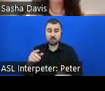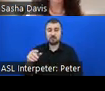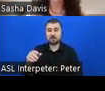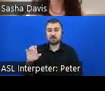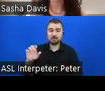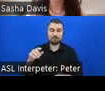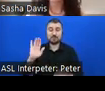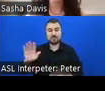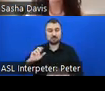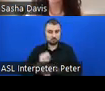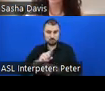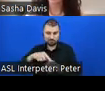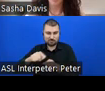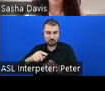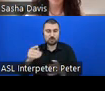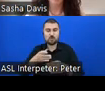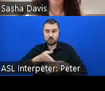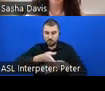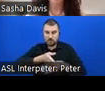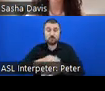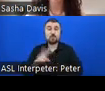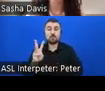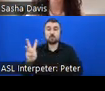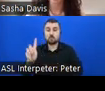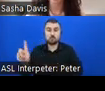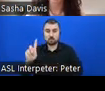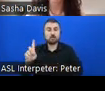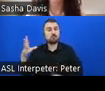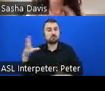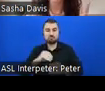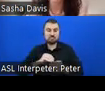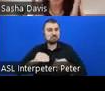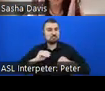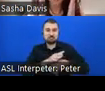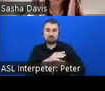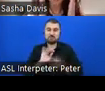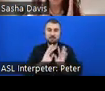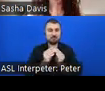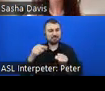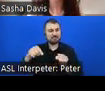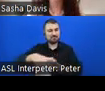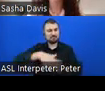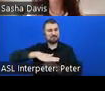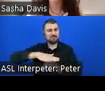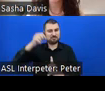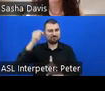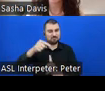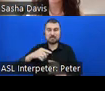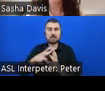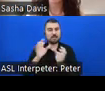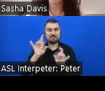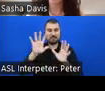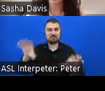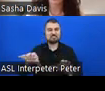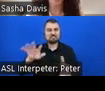World War I completely uprooted the family. This particular area had a lot of violence. Gross was separated from